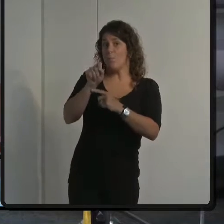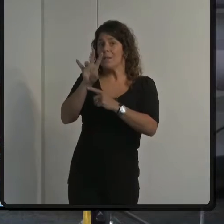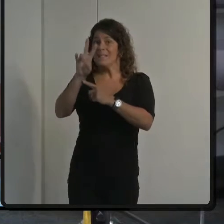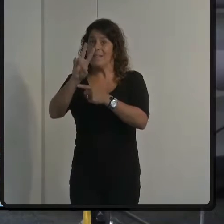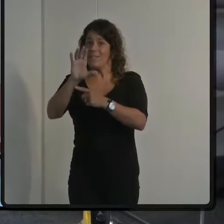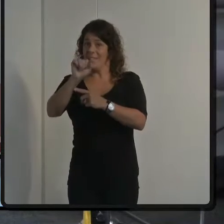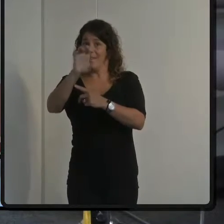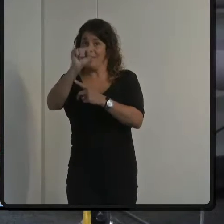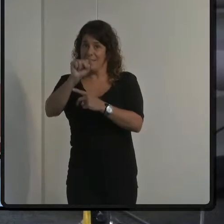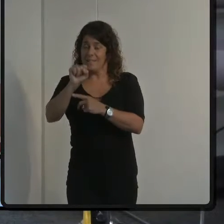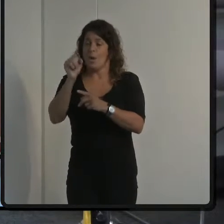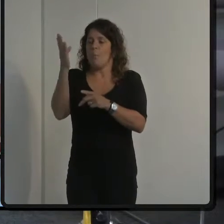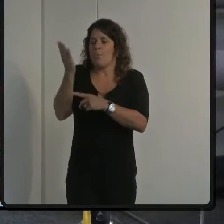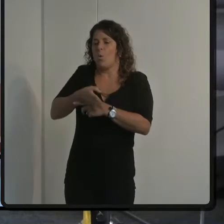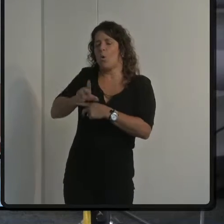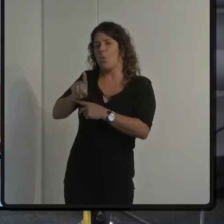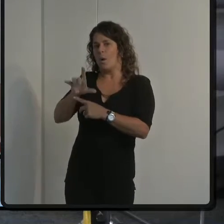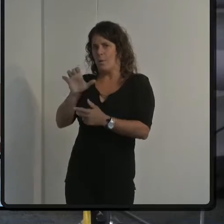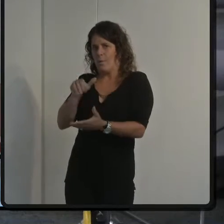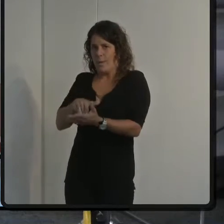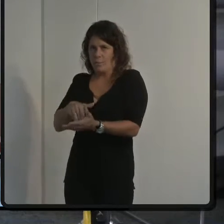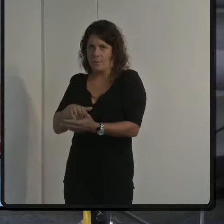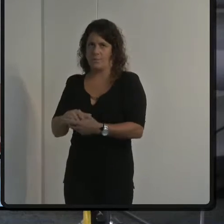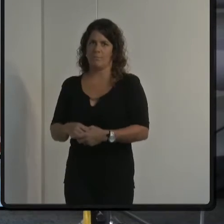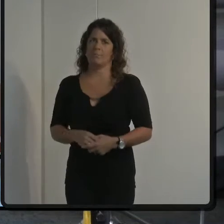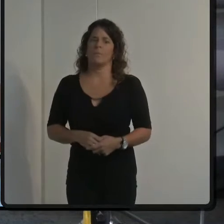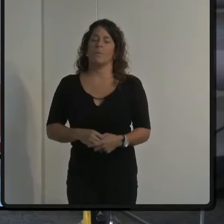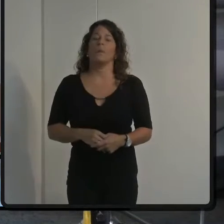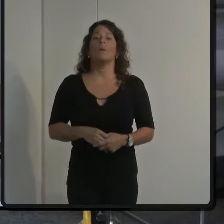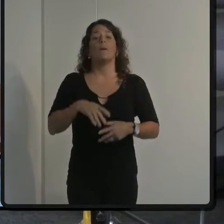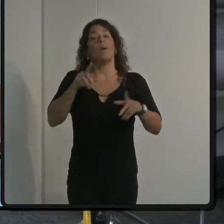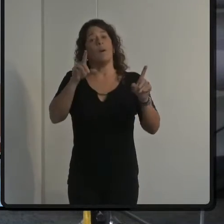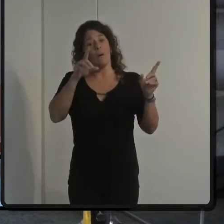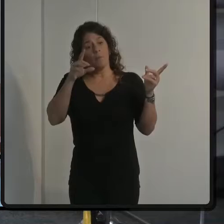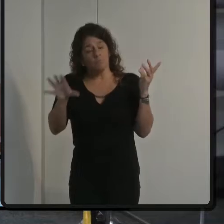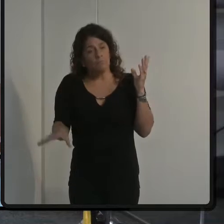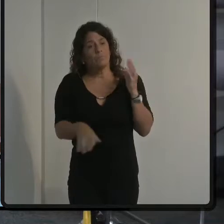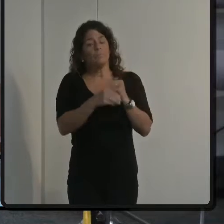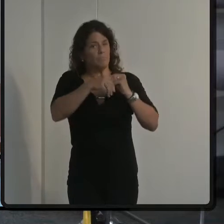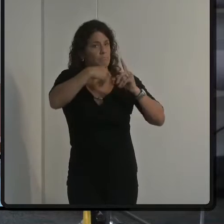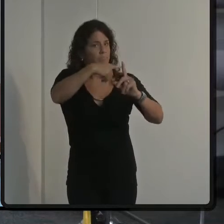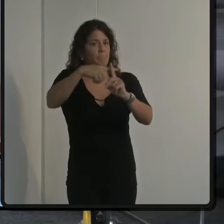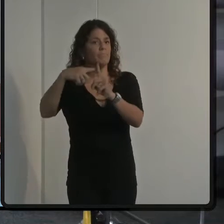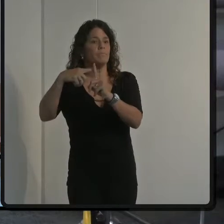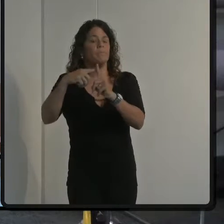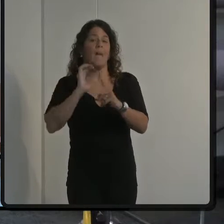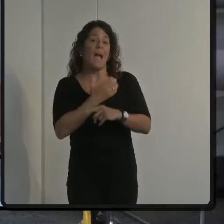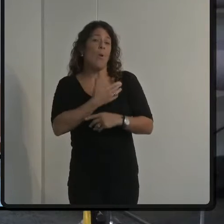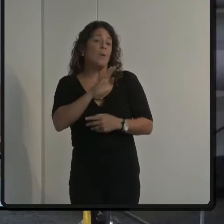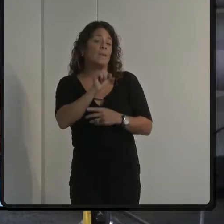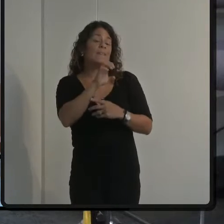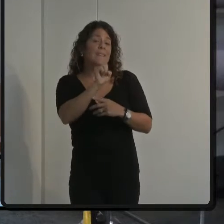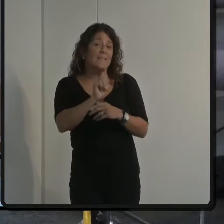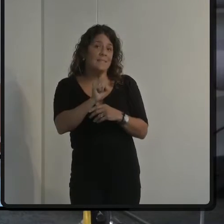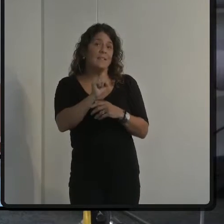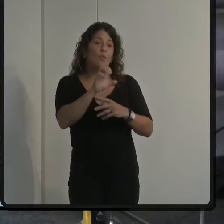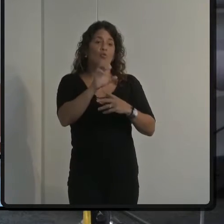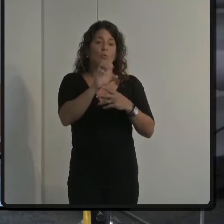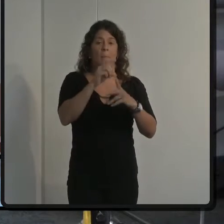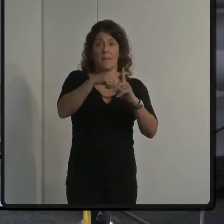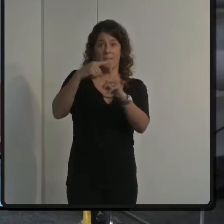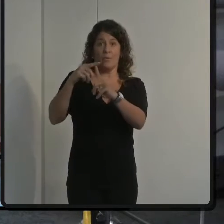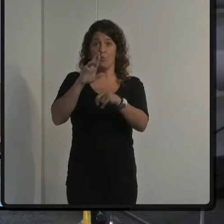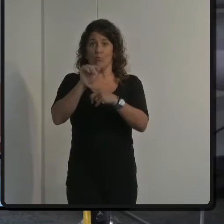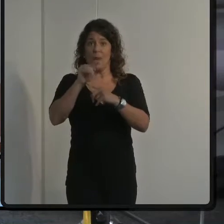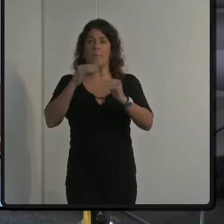138.7 cases per 100,000. In addition, our case positivity rate needs to be below